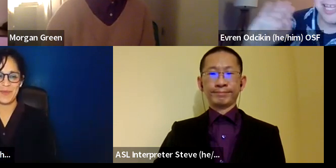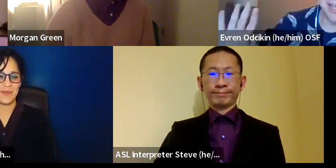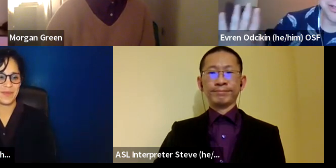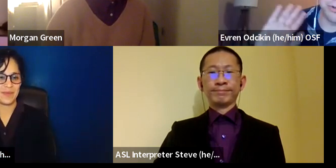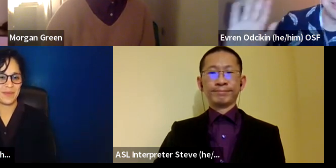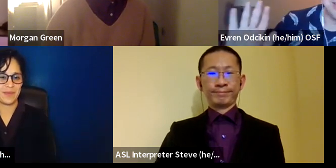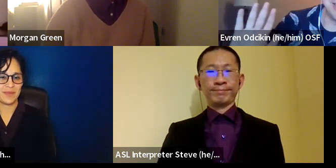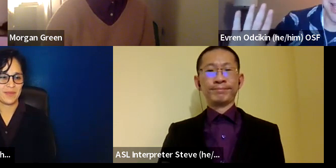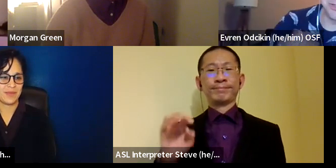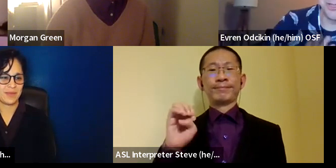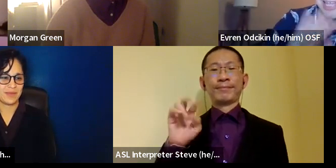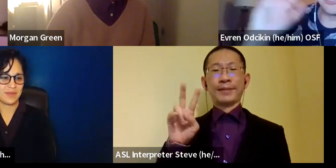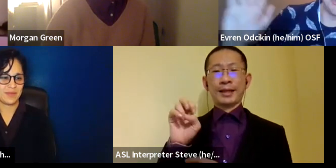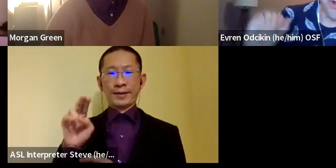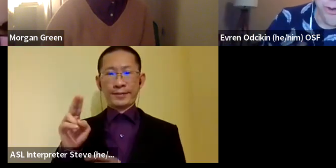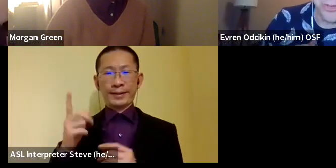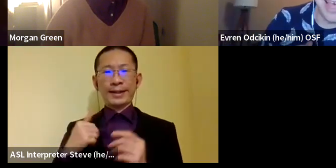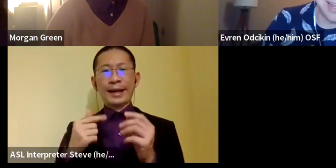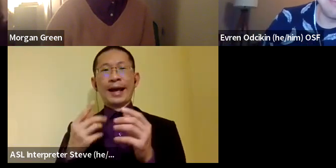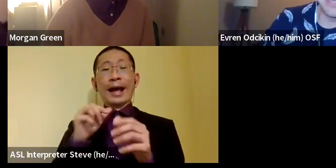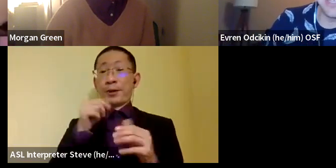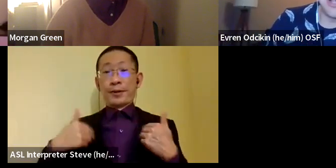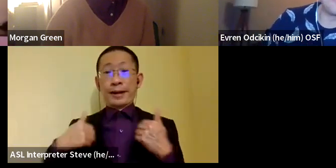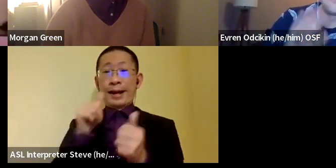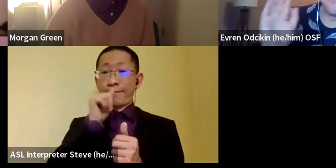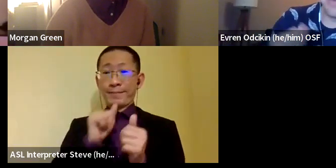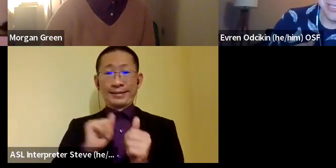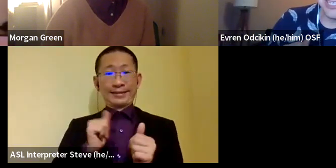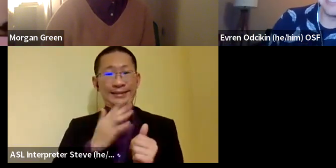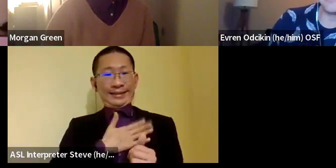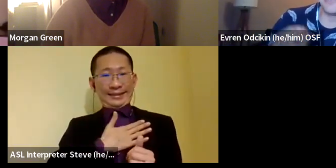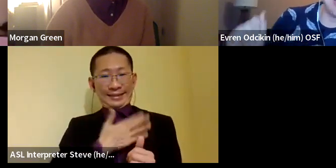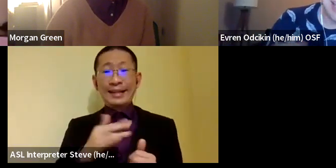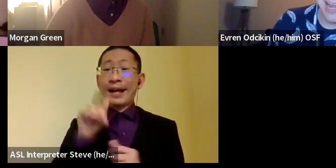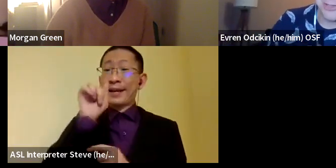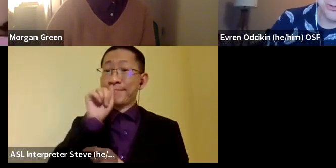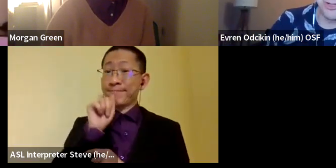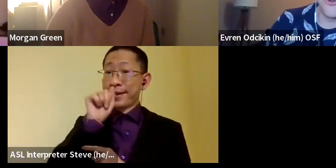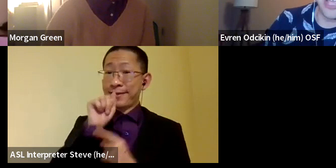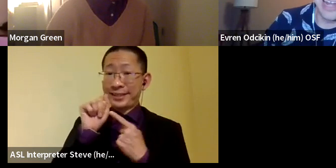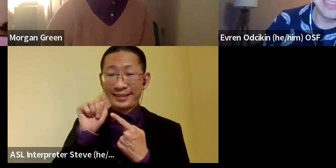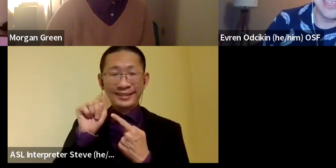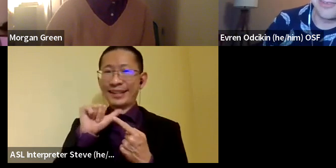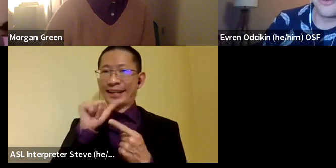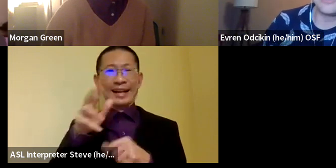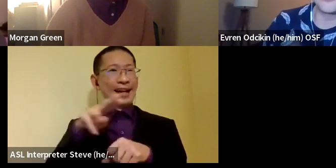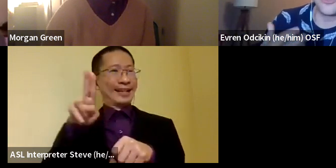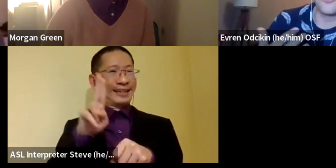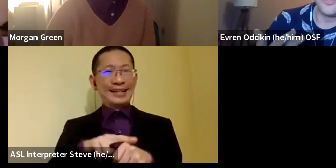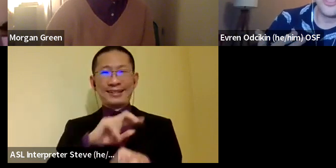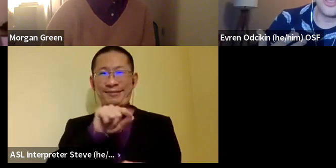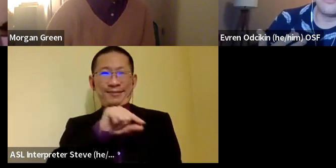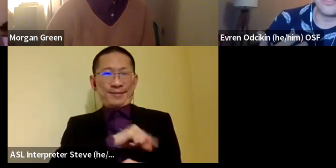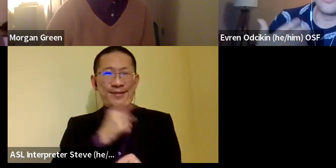Which I lack greatly. I should like just to own that in myself. Patience is not a natural organic thing for me.